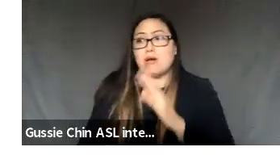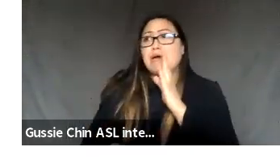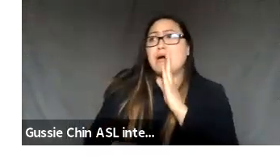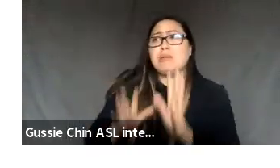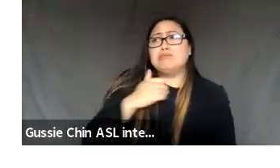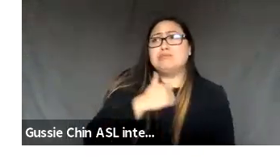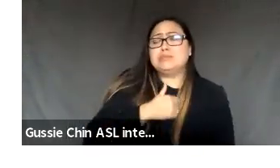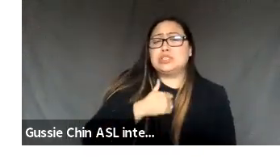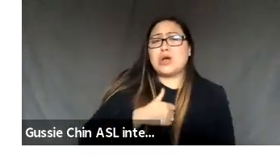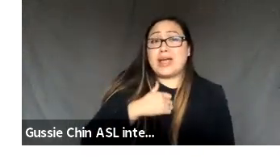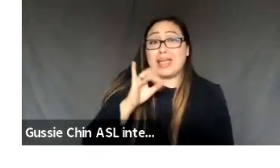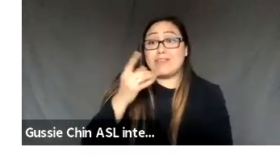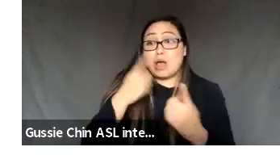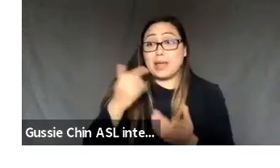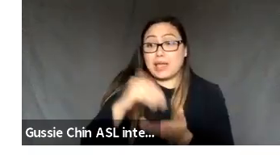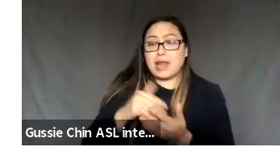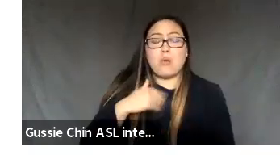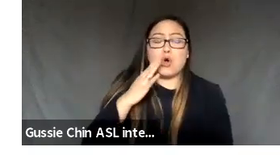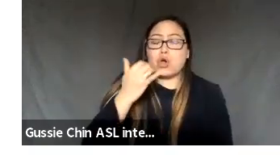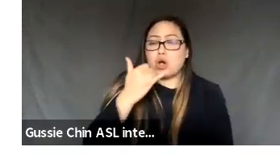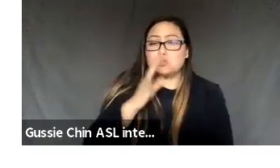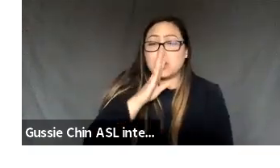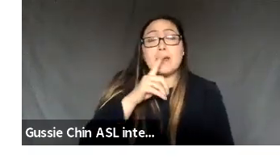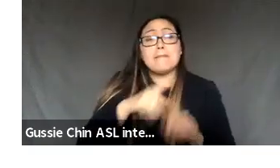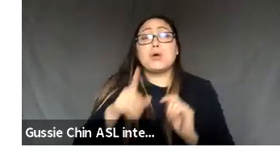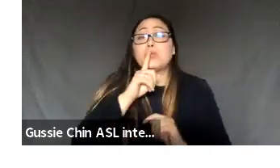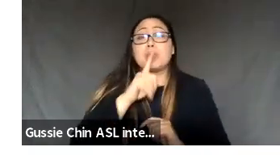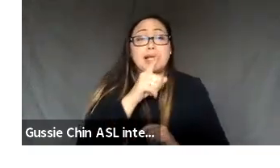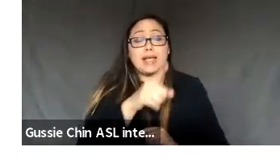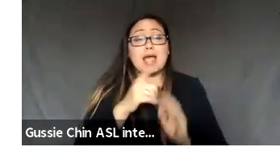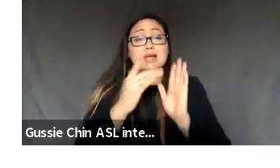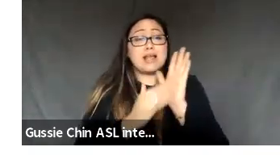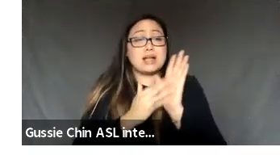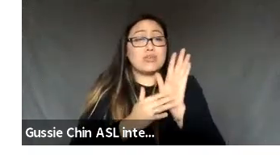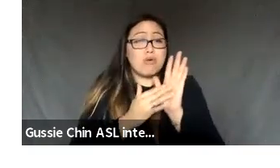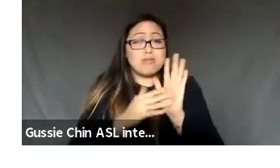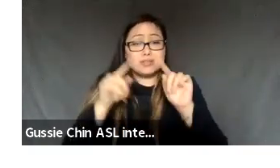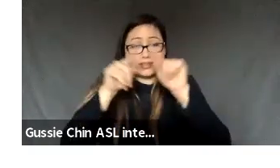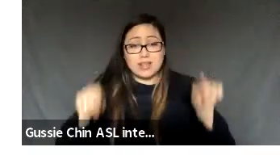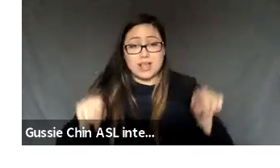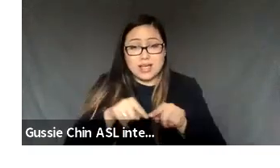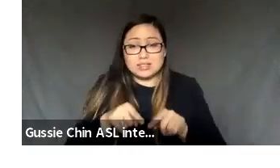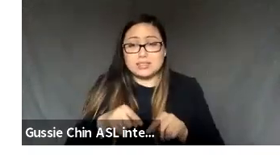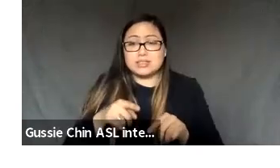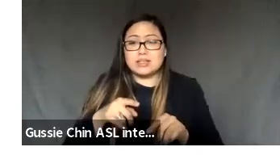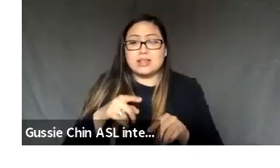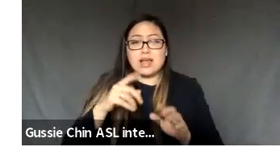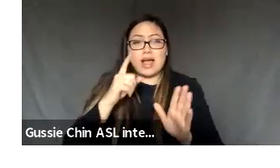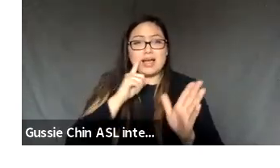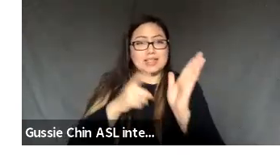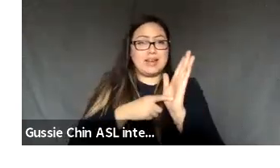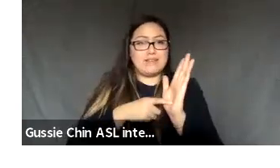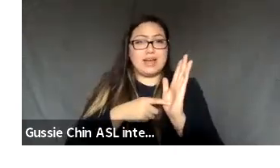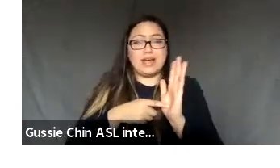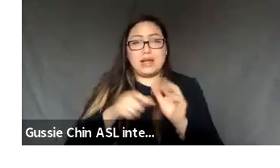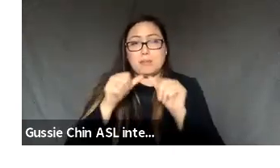And if I have this again, I will call in directly. But tactile signs are those signs that are at or identifying permanent rooms or spaces and exit